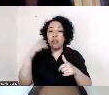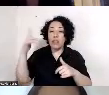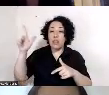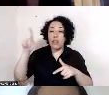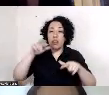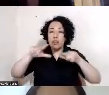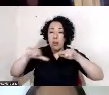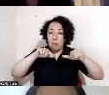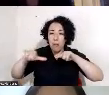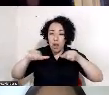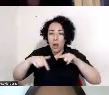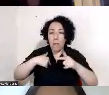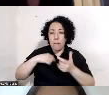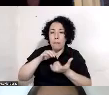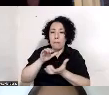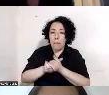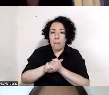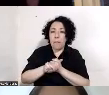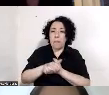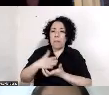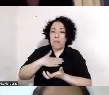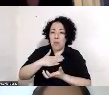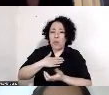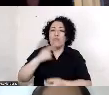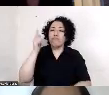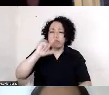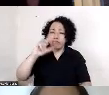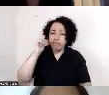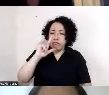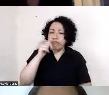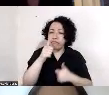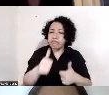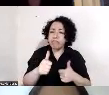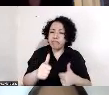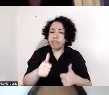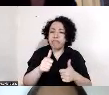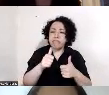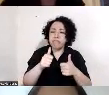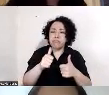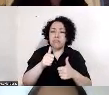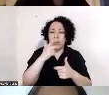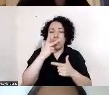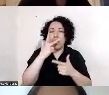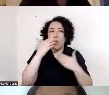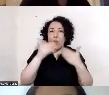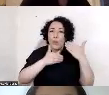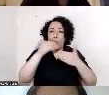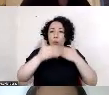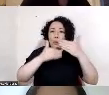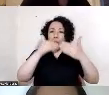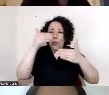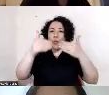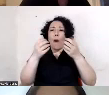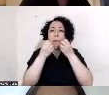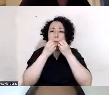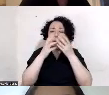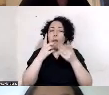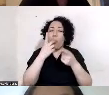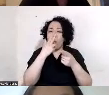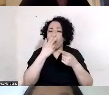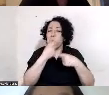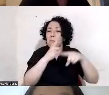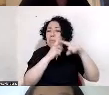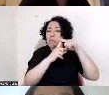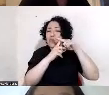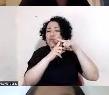feito com meu marido, o doutor Renzulli, tem tido sucesso, tem dado efeito, porque os resultados foram bem positivos